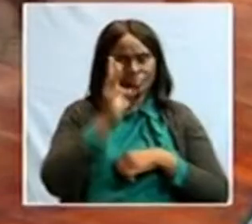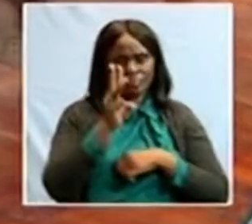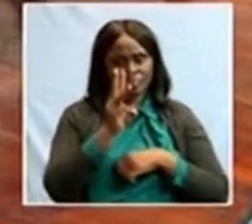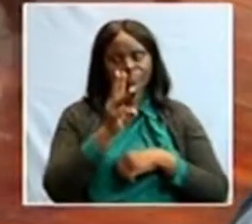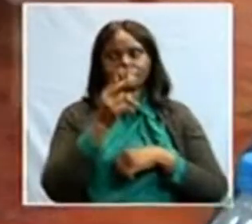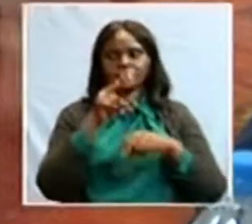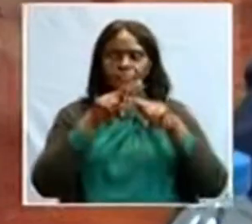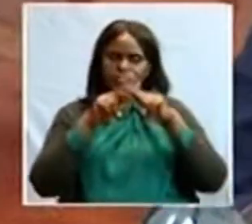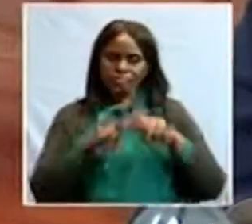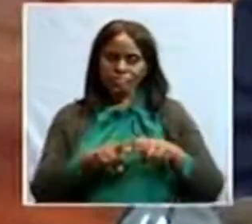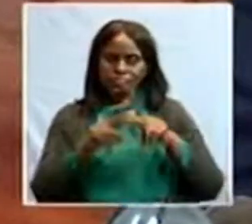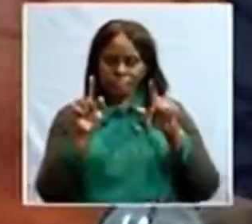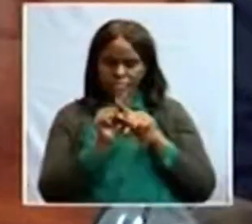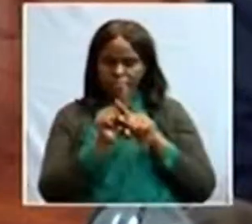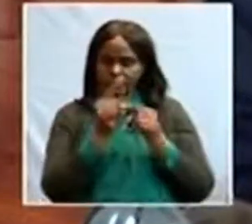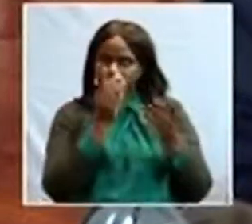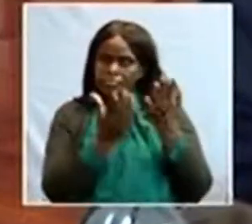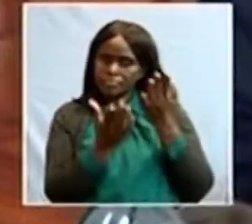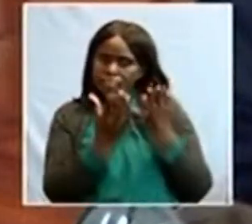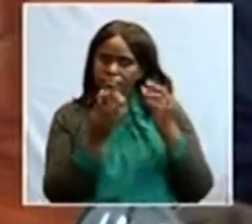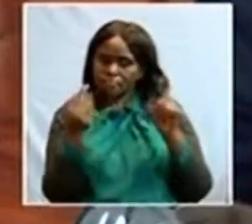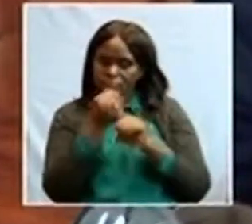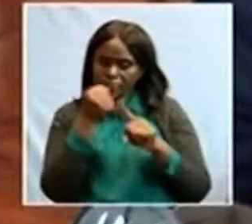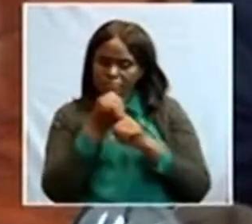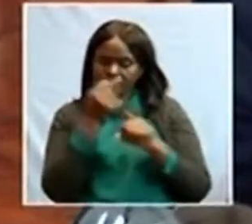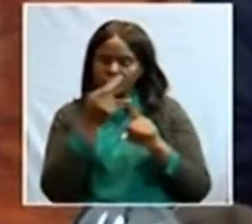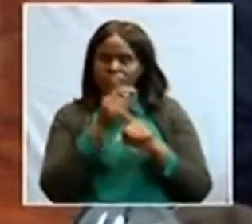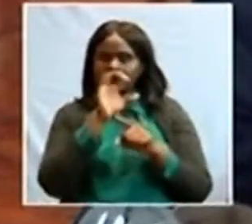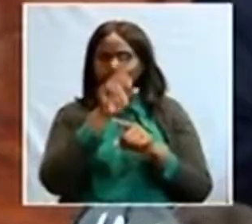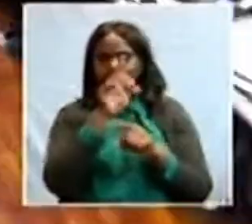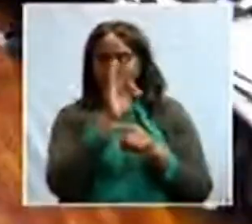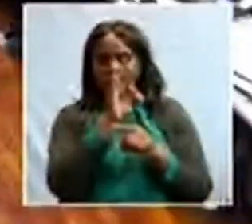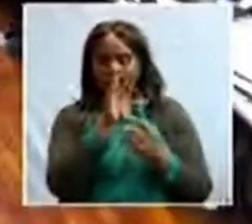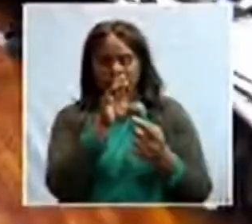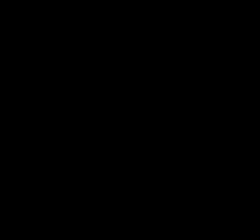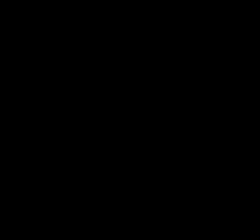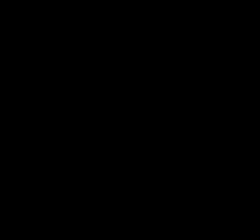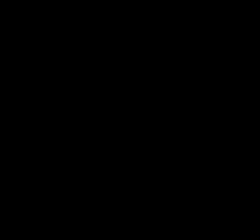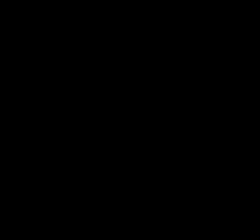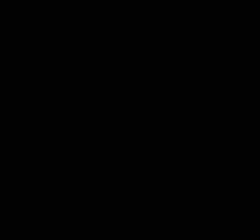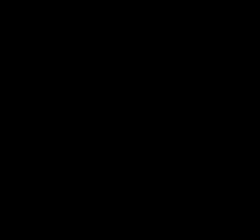We'll sit down and maybe lobby from the CDFC, especially from the saving